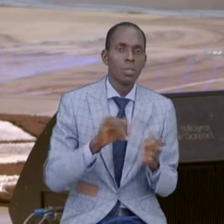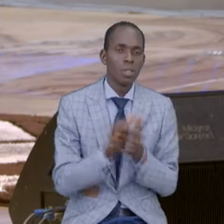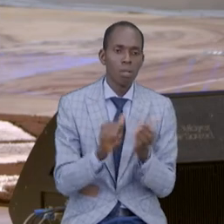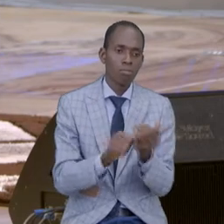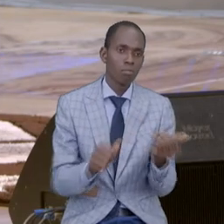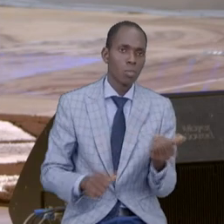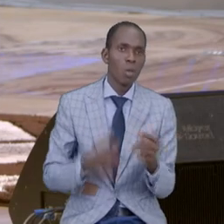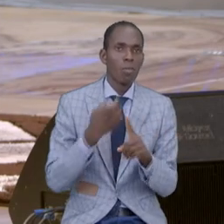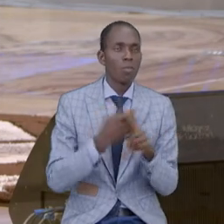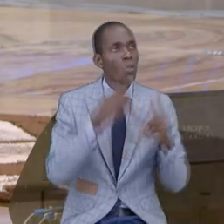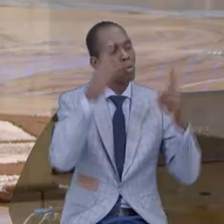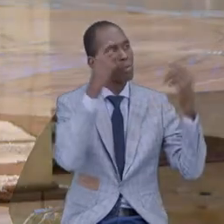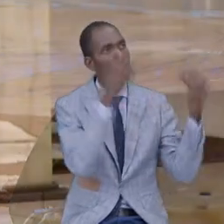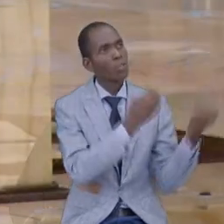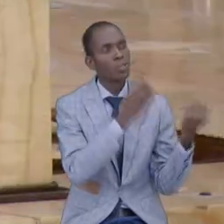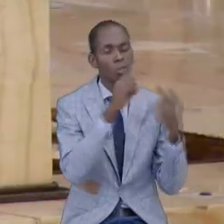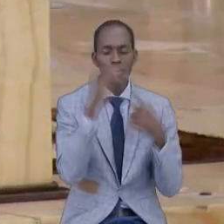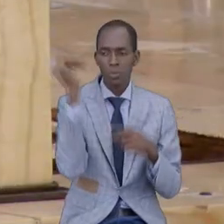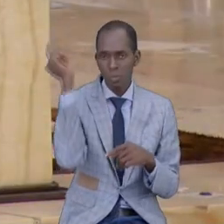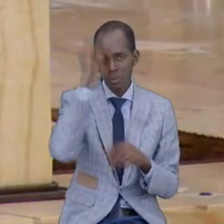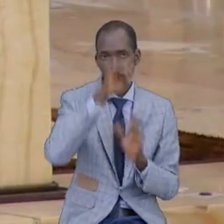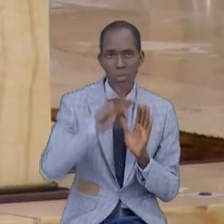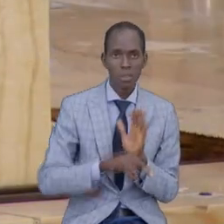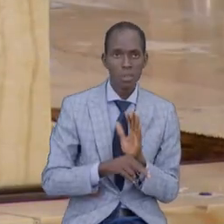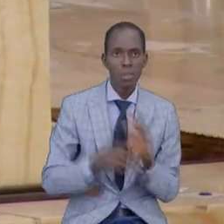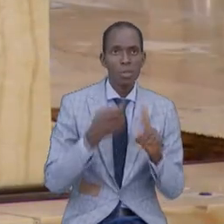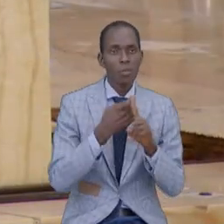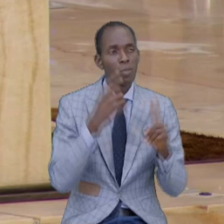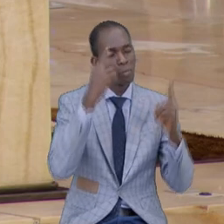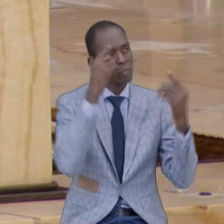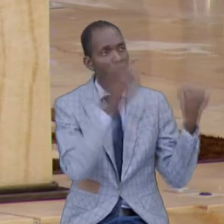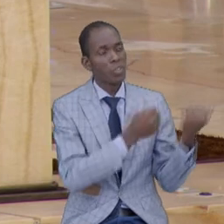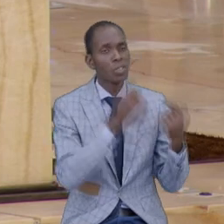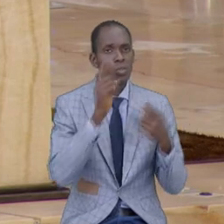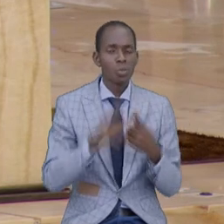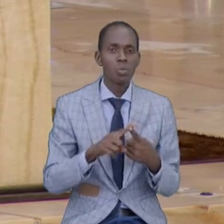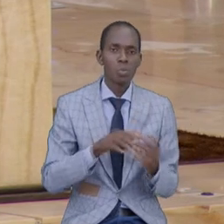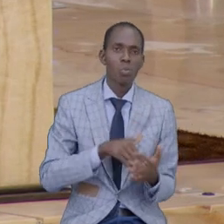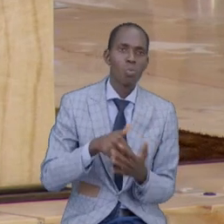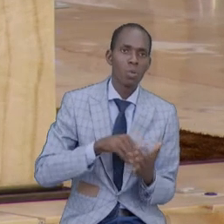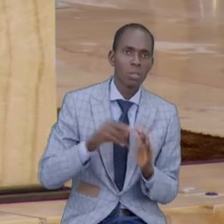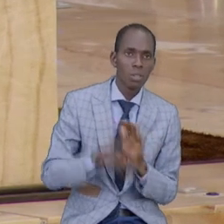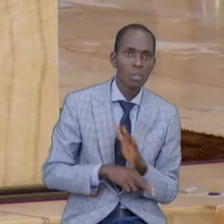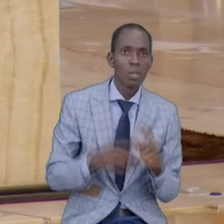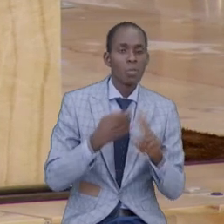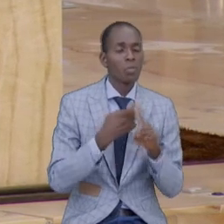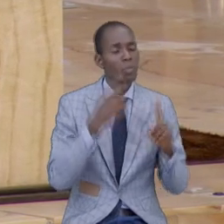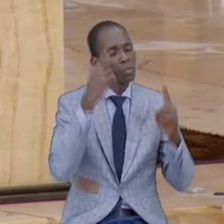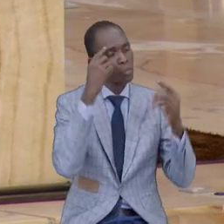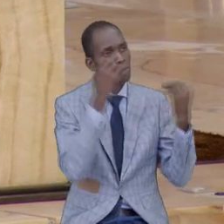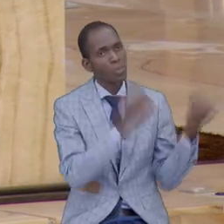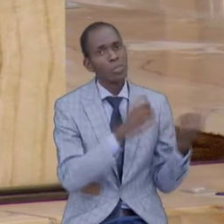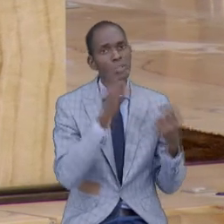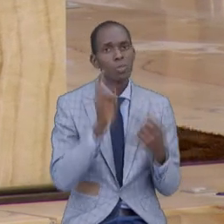faith to foolishness, from faith to fickleness, from faith to